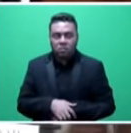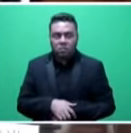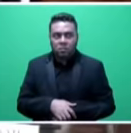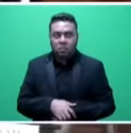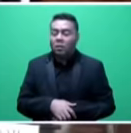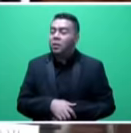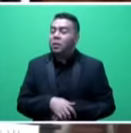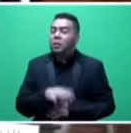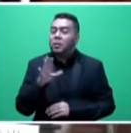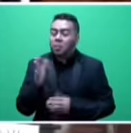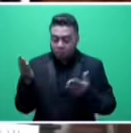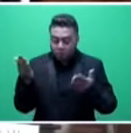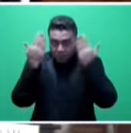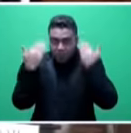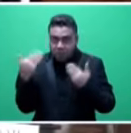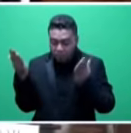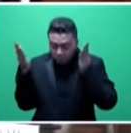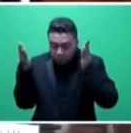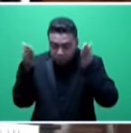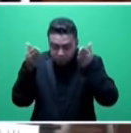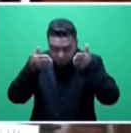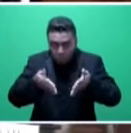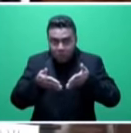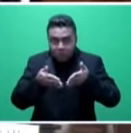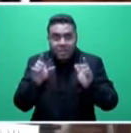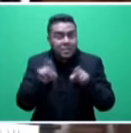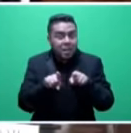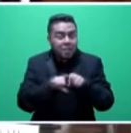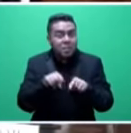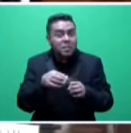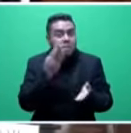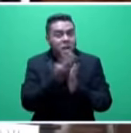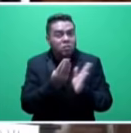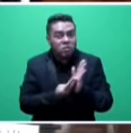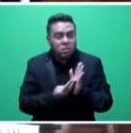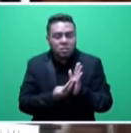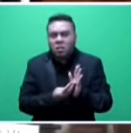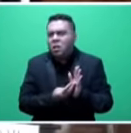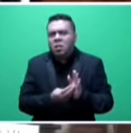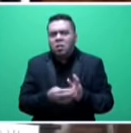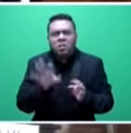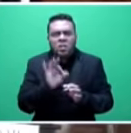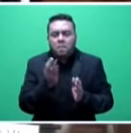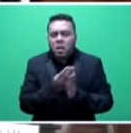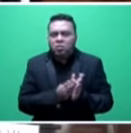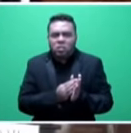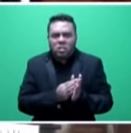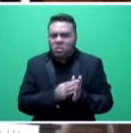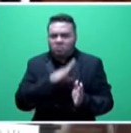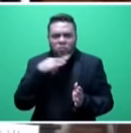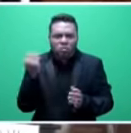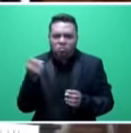Mr. Speaker, sir, coming back to the budget, I term it as irresponsible, rudderless, and deceiving